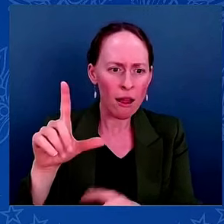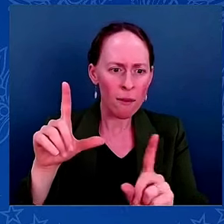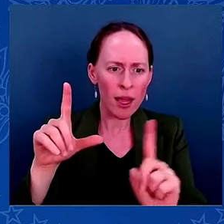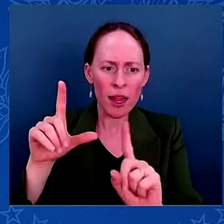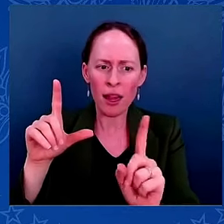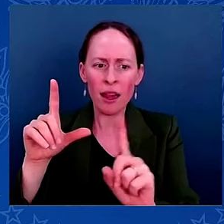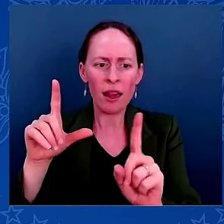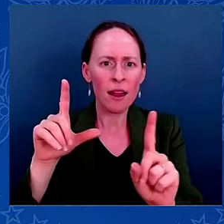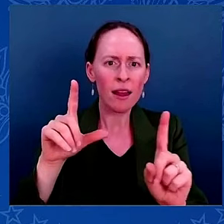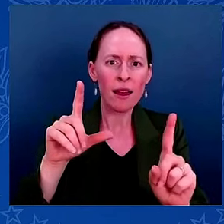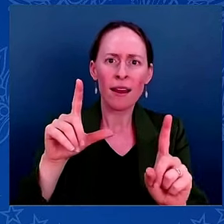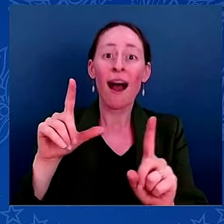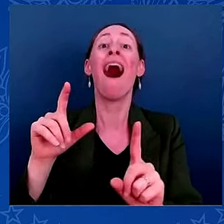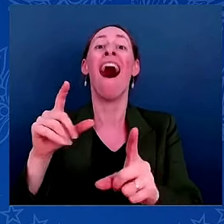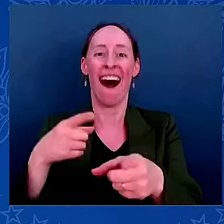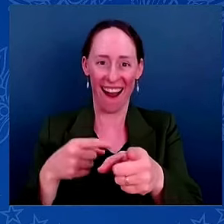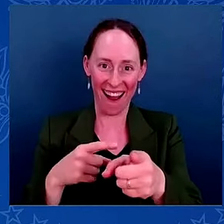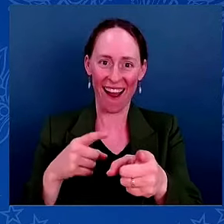Moonshot.